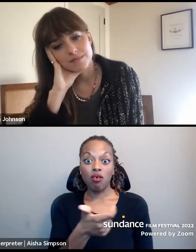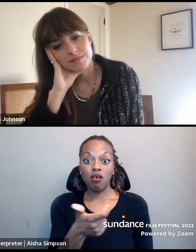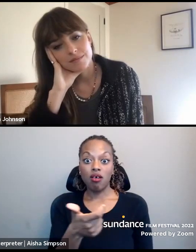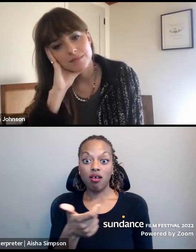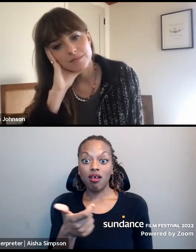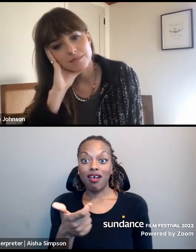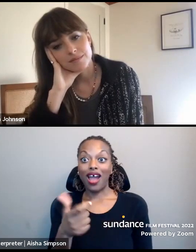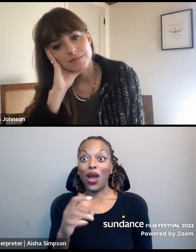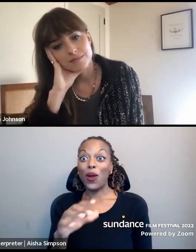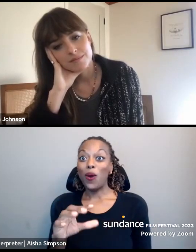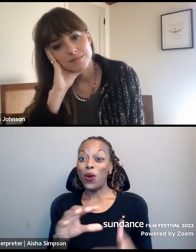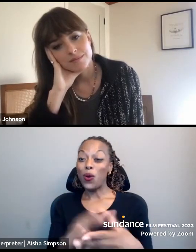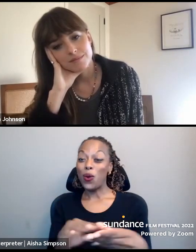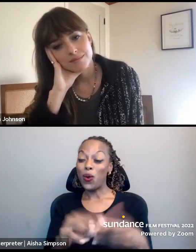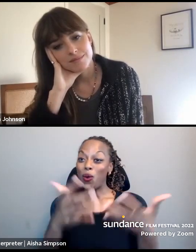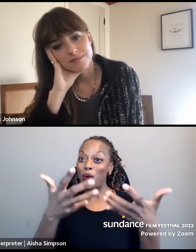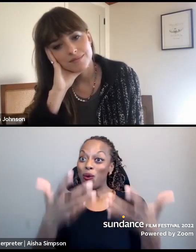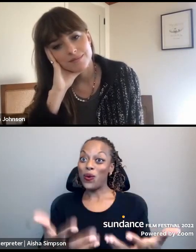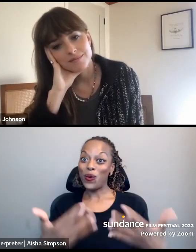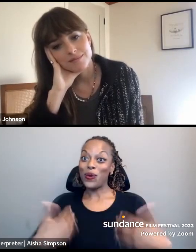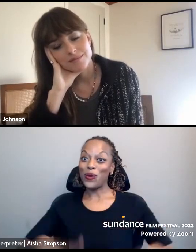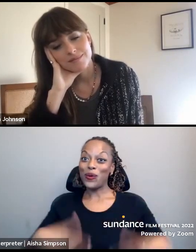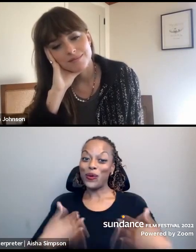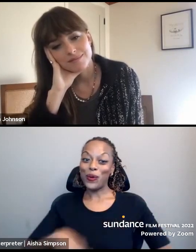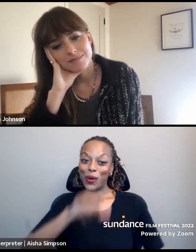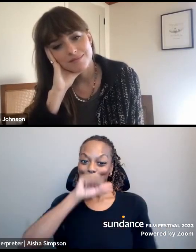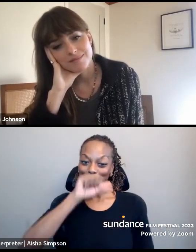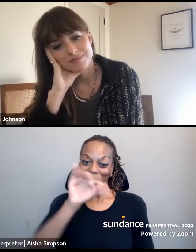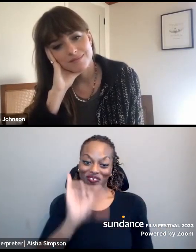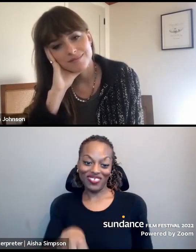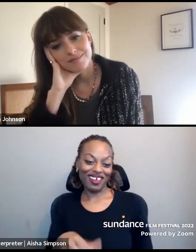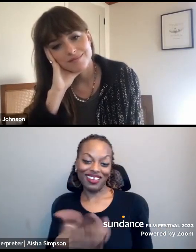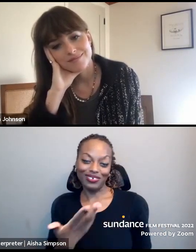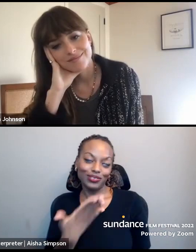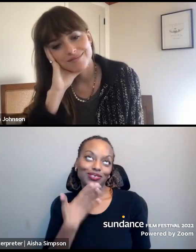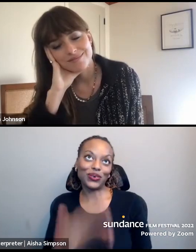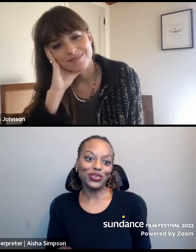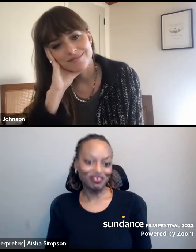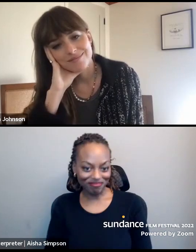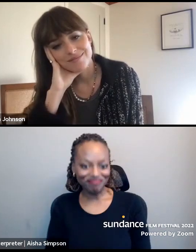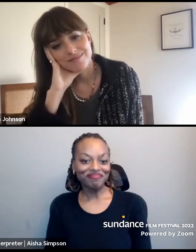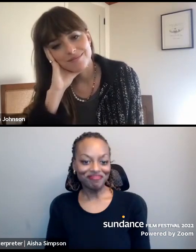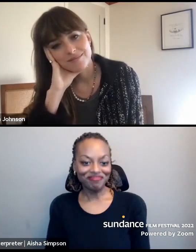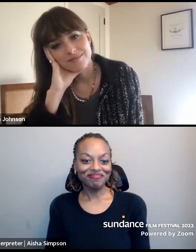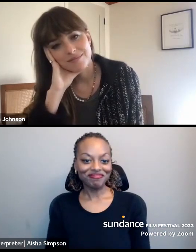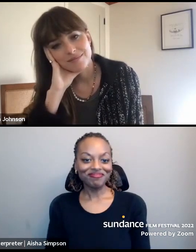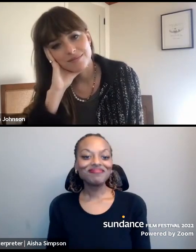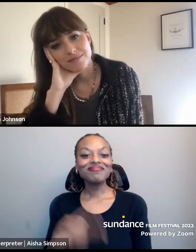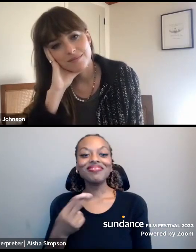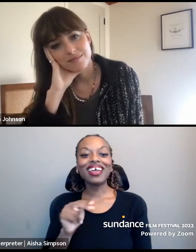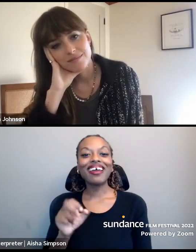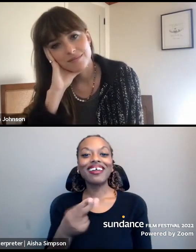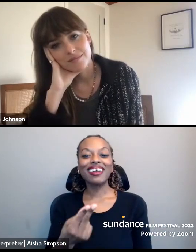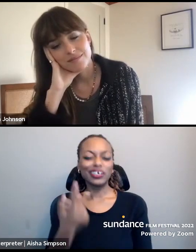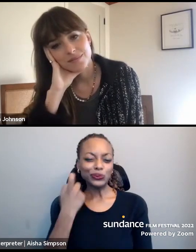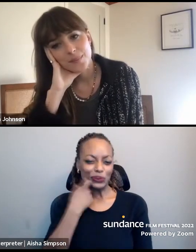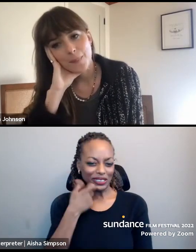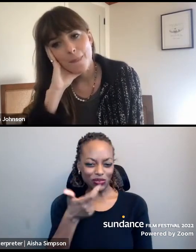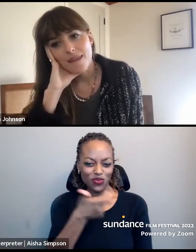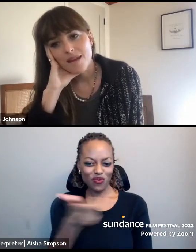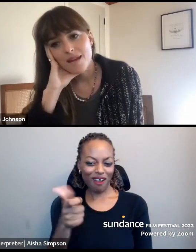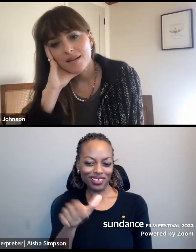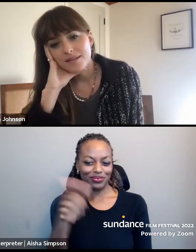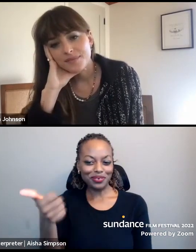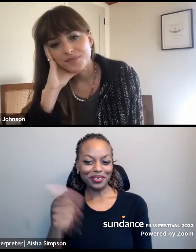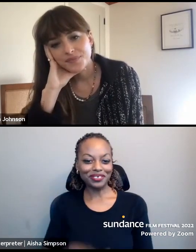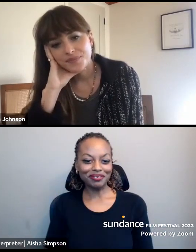saying a lot, honey. I loved it. It was so good, entertaining. Yeah, what else have you both been watching?